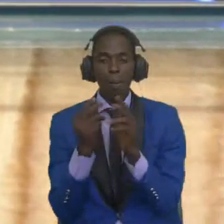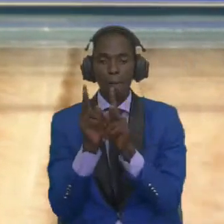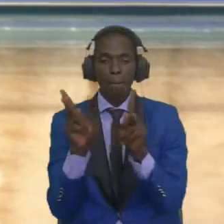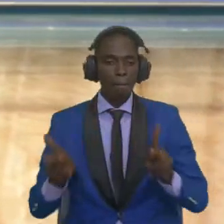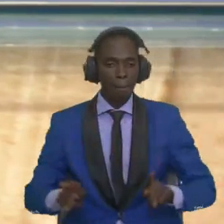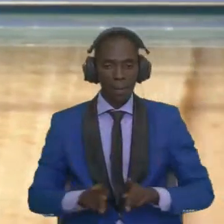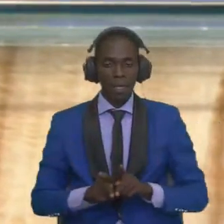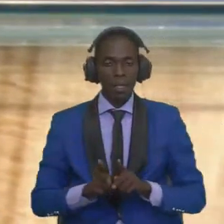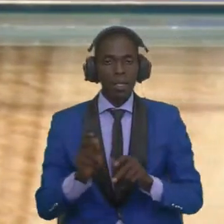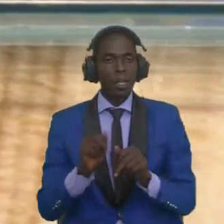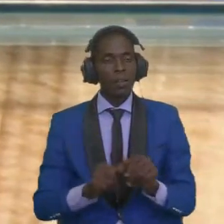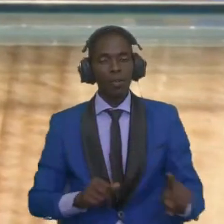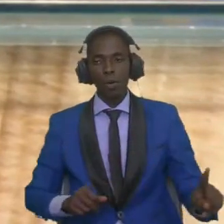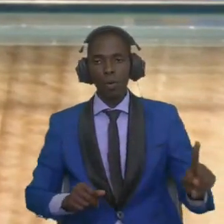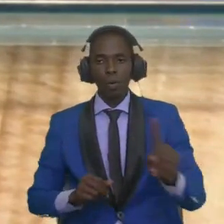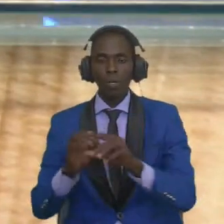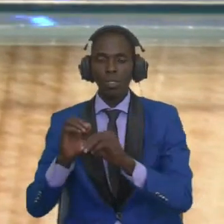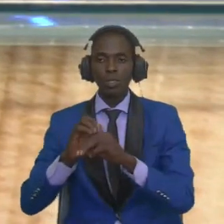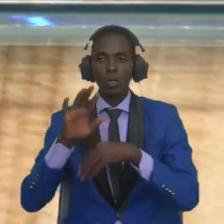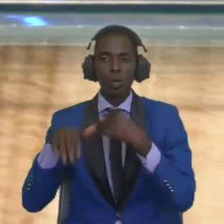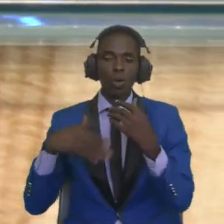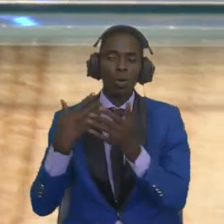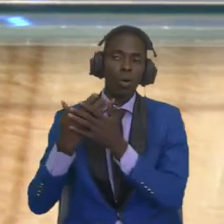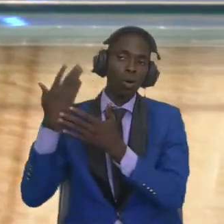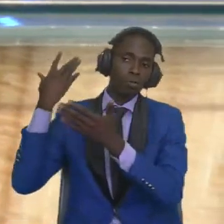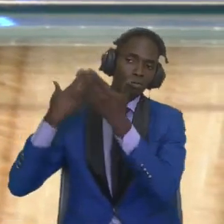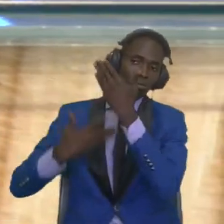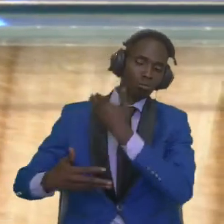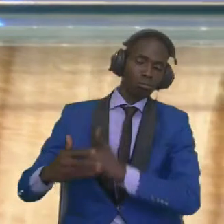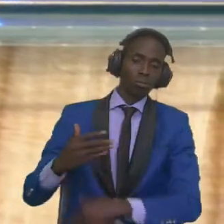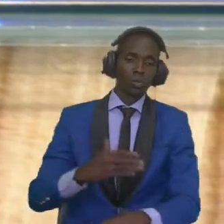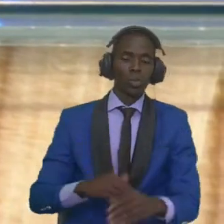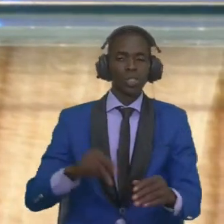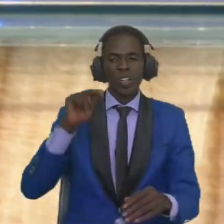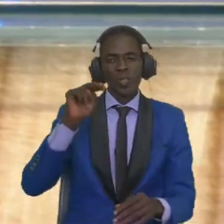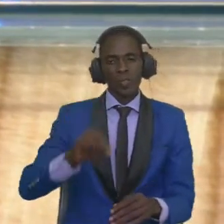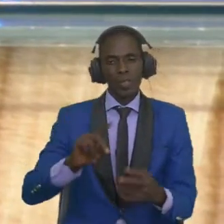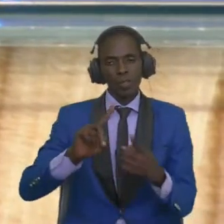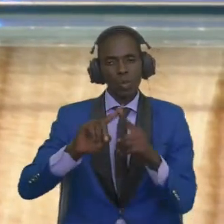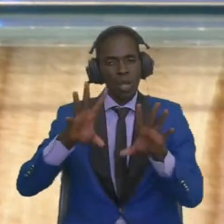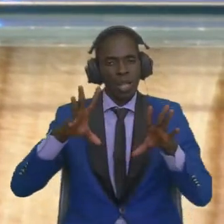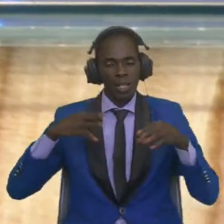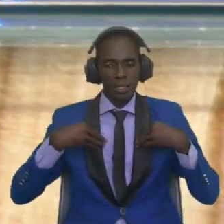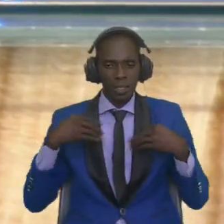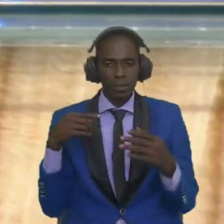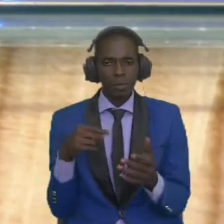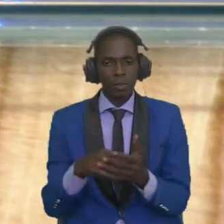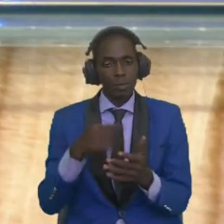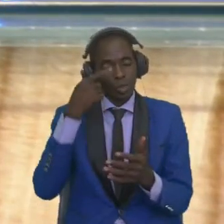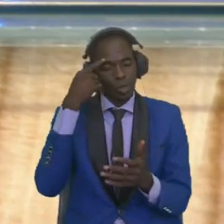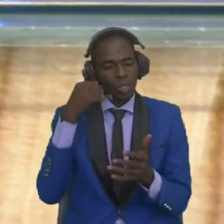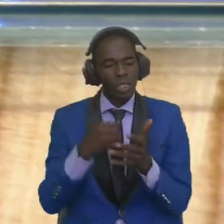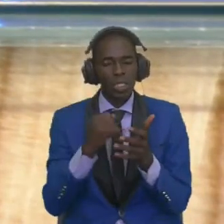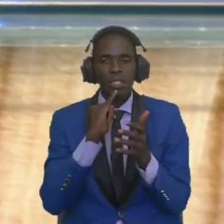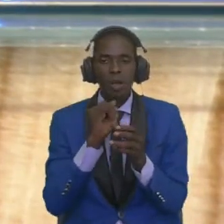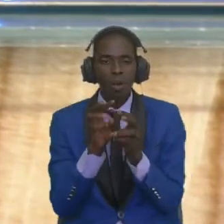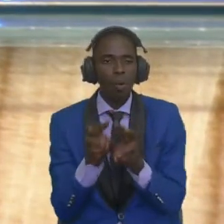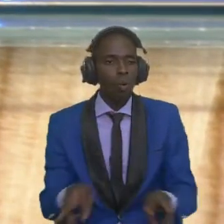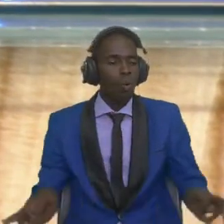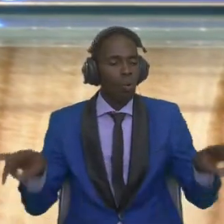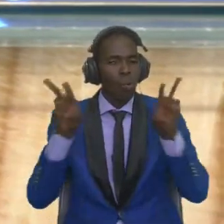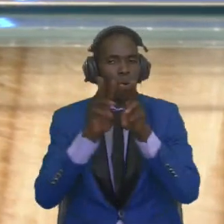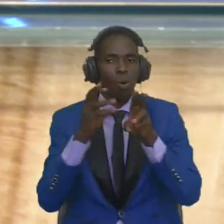everyone in all generations ought to accept this. It is worthy of acceptation